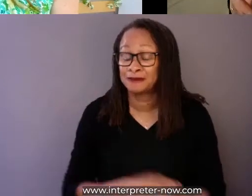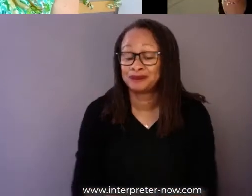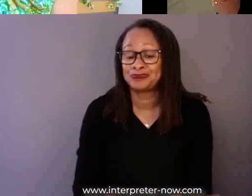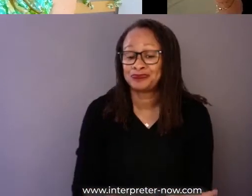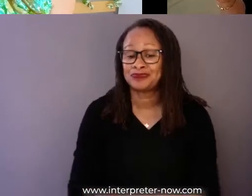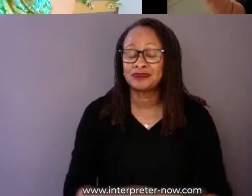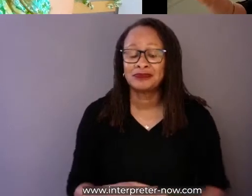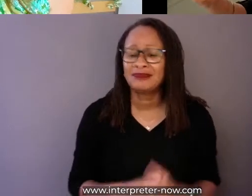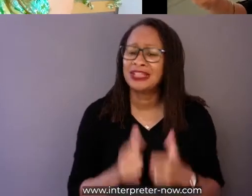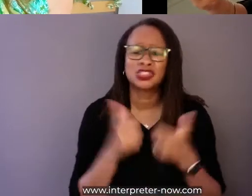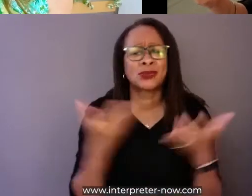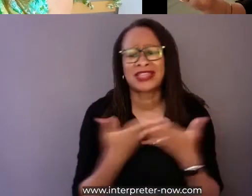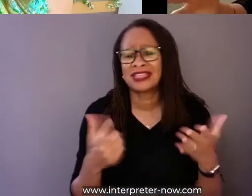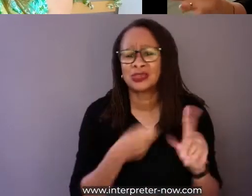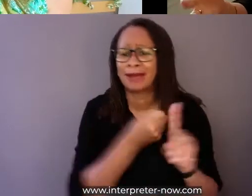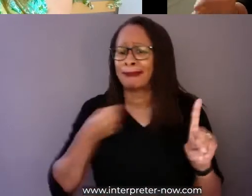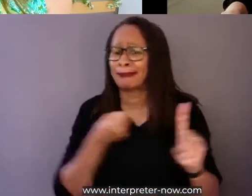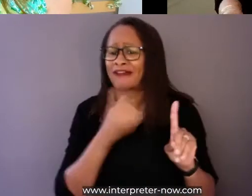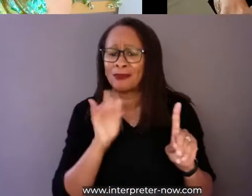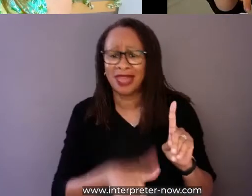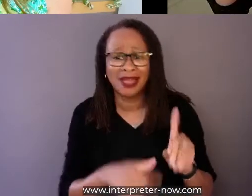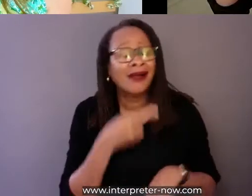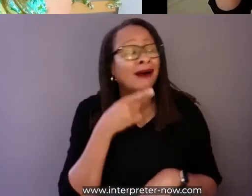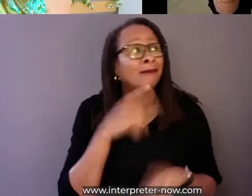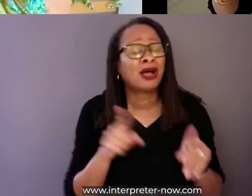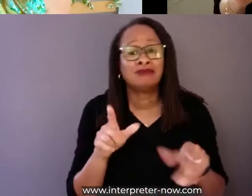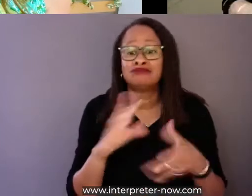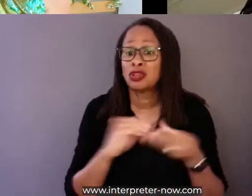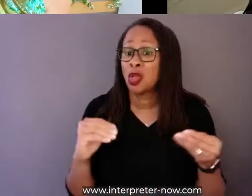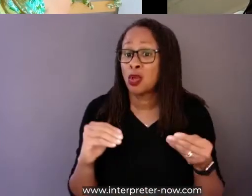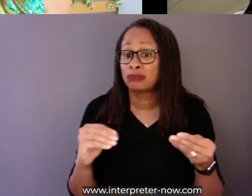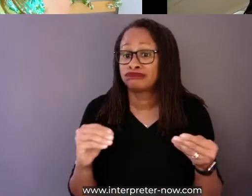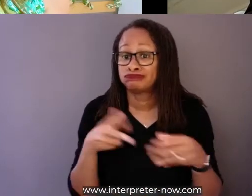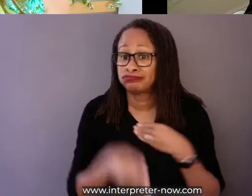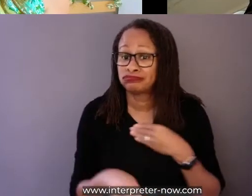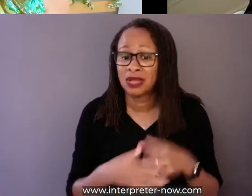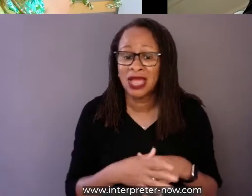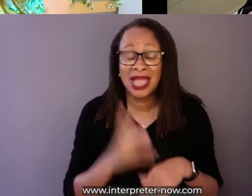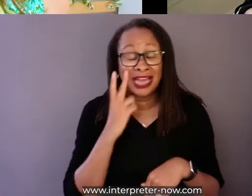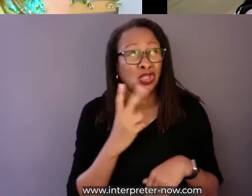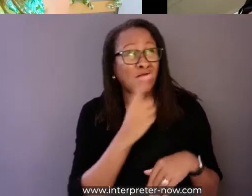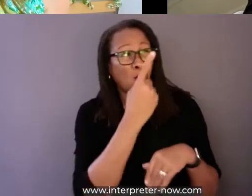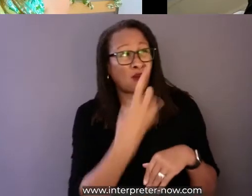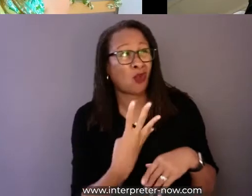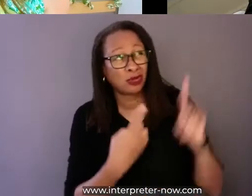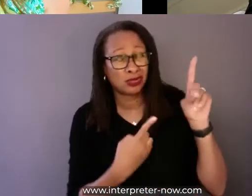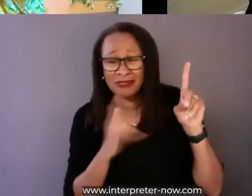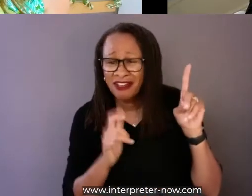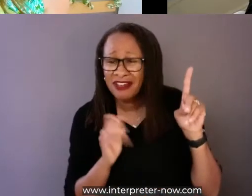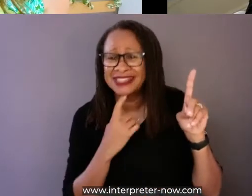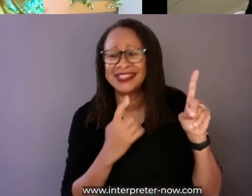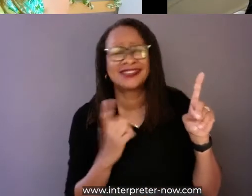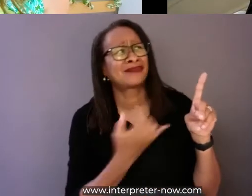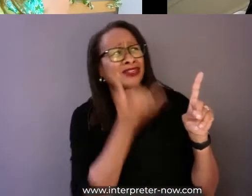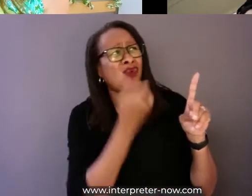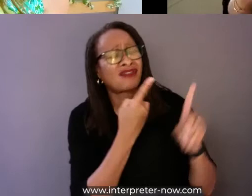mm-hmm. there are so many things that we can extrapolate from that. But long story short, I was looking at that top quartile of the cap table, and I said, so something's amiss